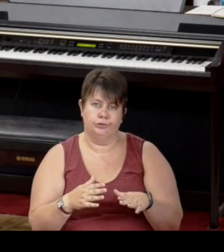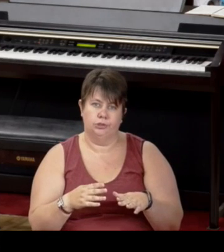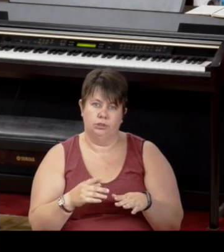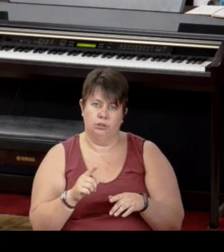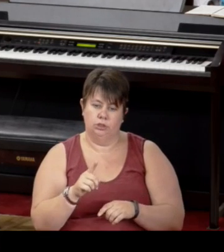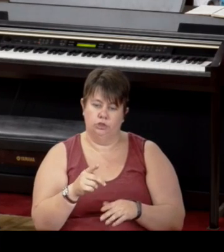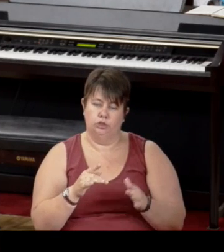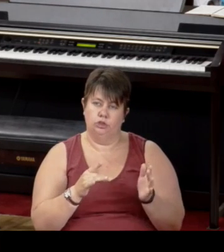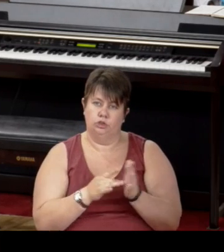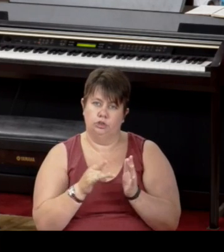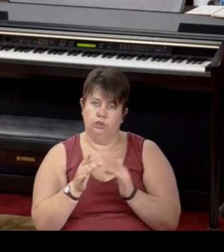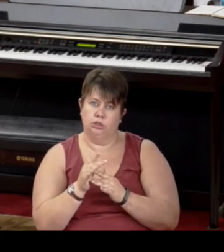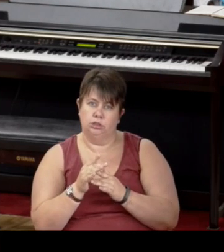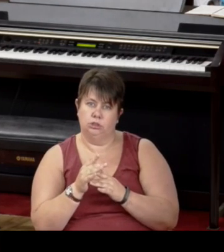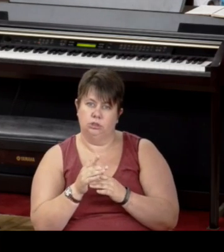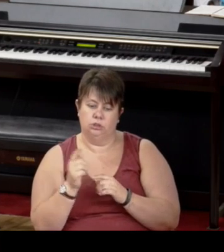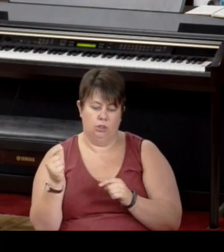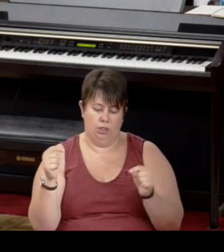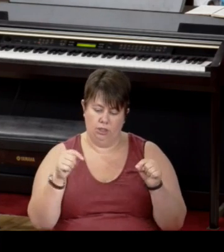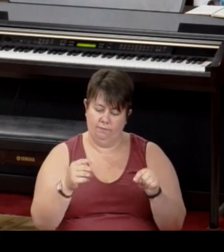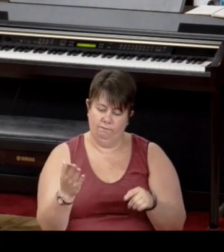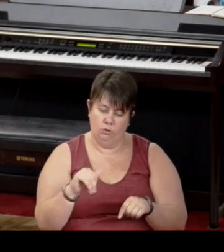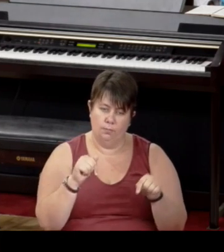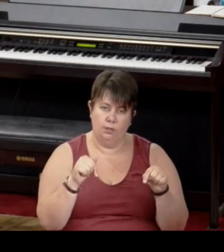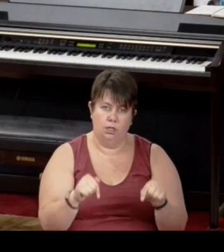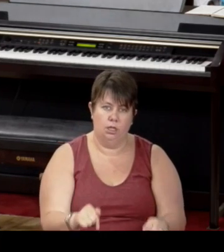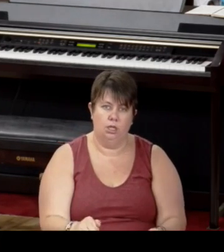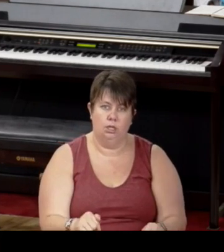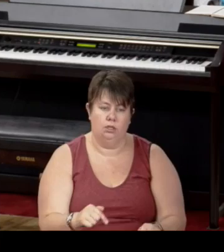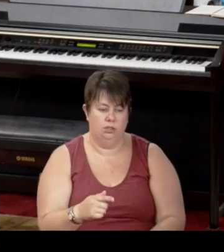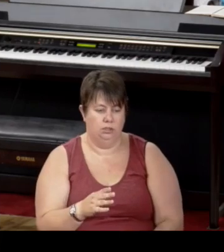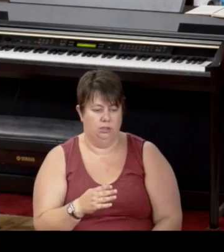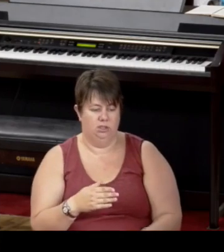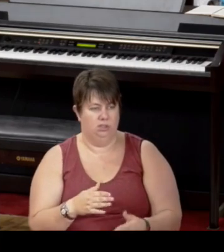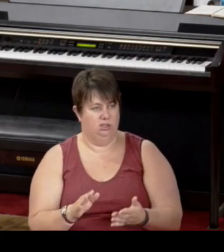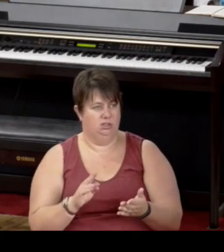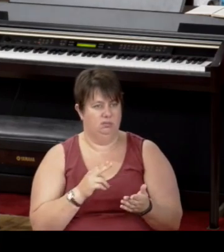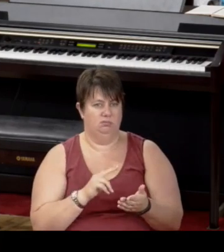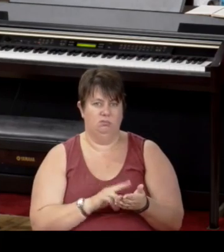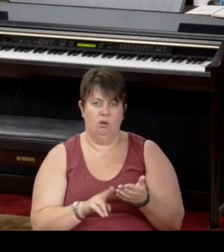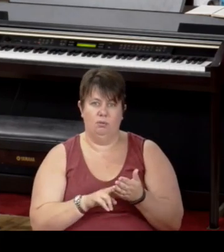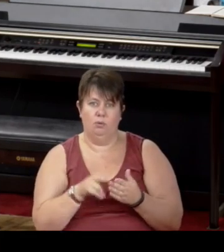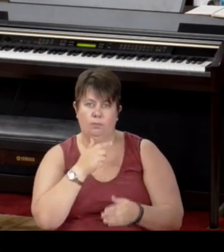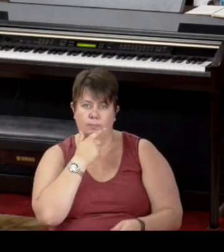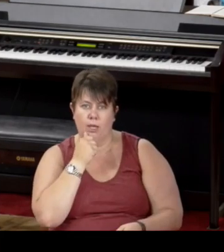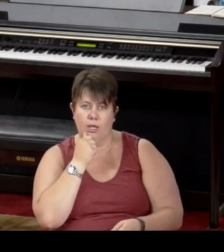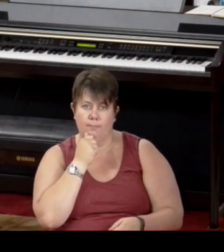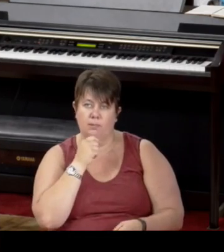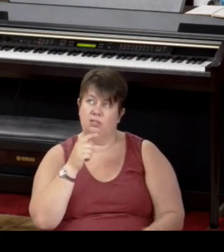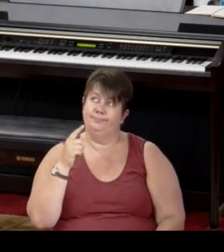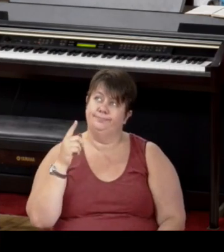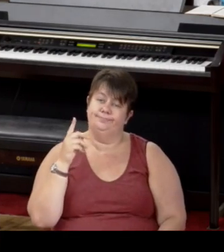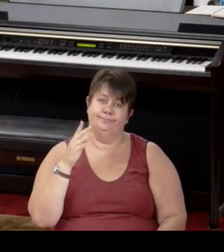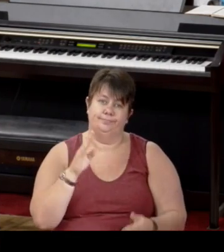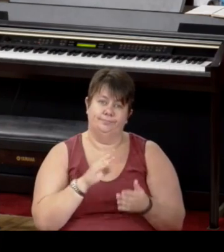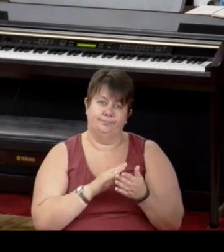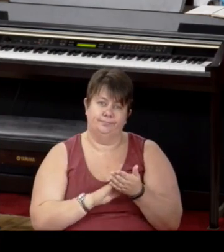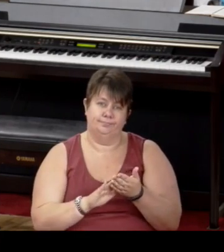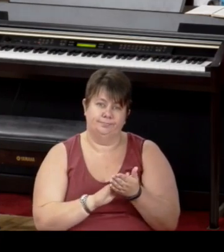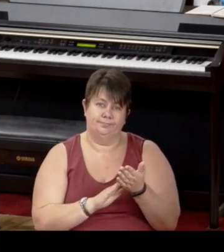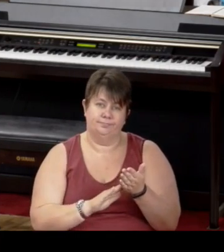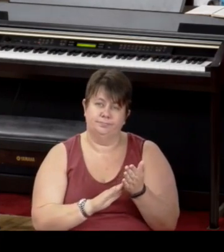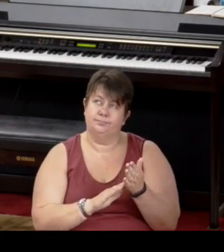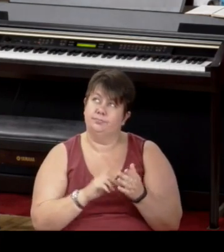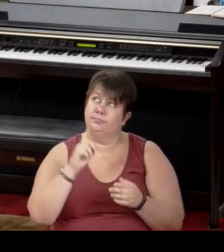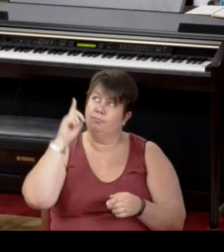Christ. He's not just an ordinary man, but he's God in human form, and so there's something